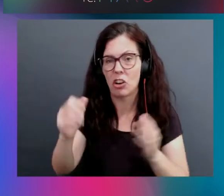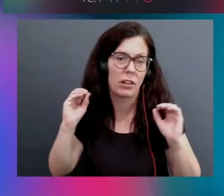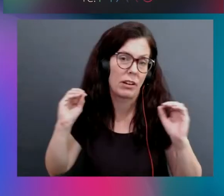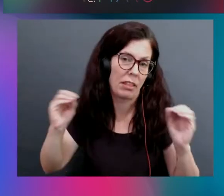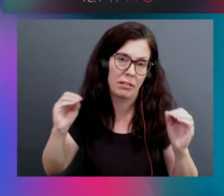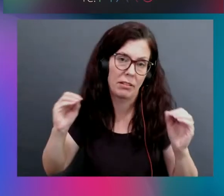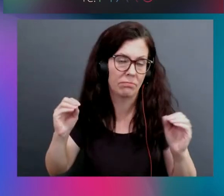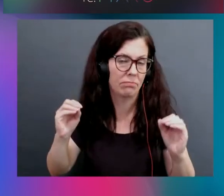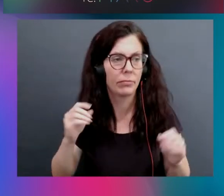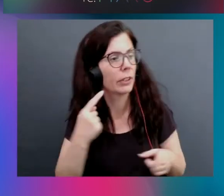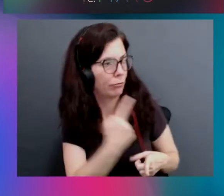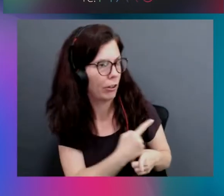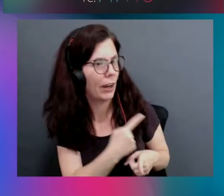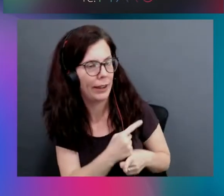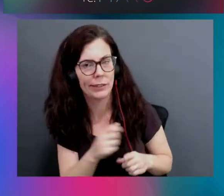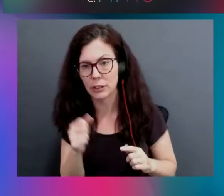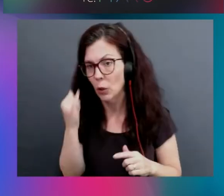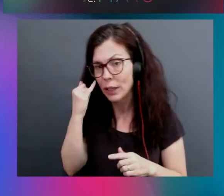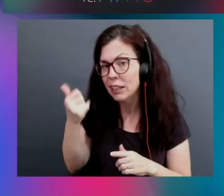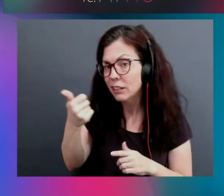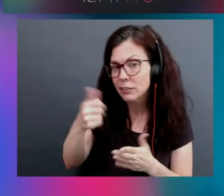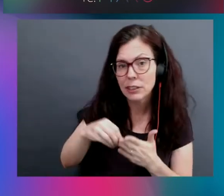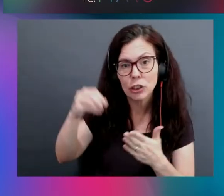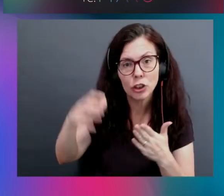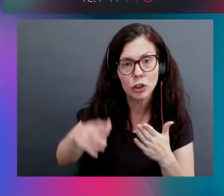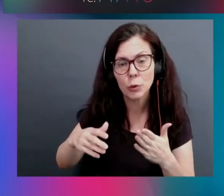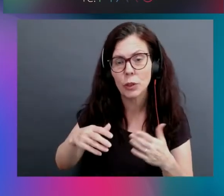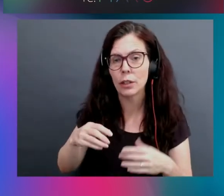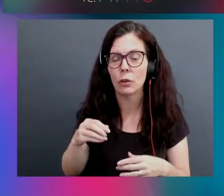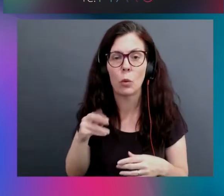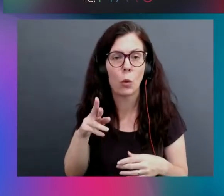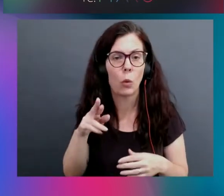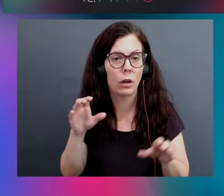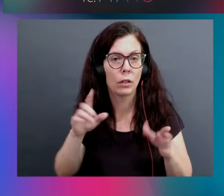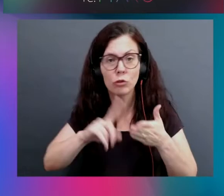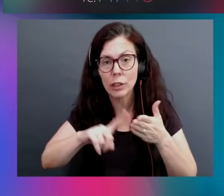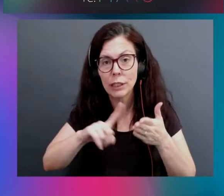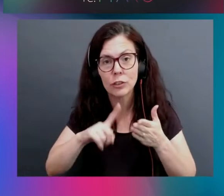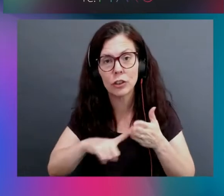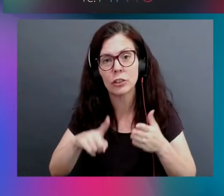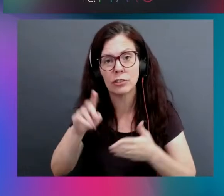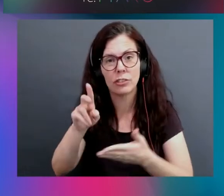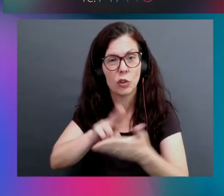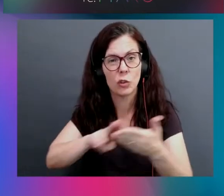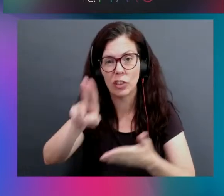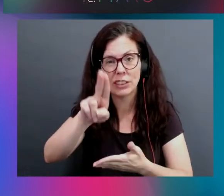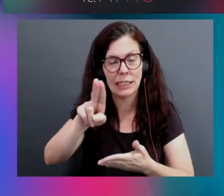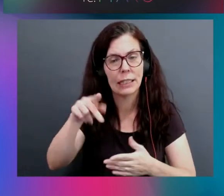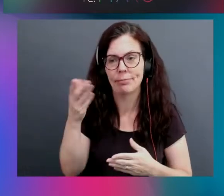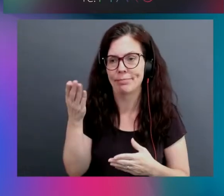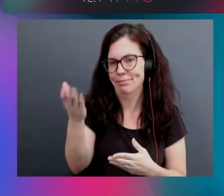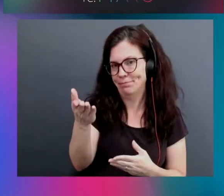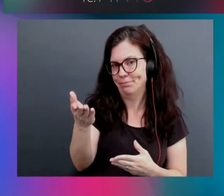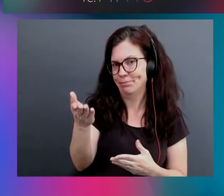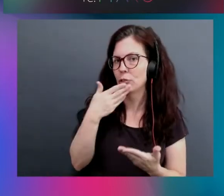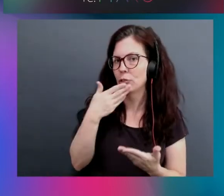right. So if you're a student or if you are doing some research in the university, I think this is the place to spin up an instance